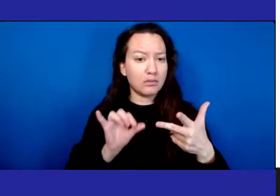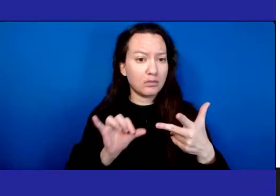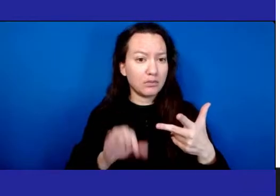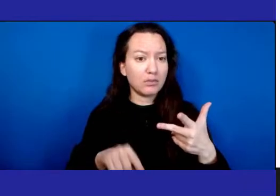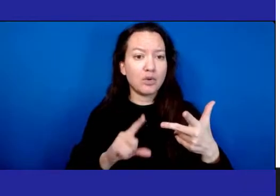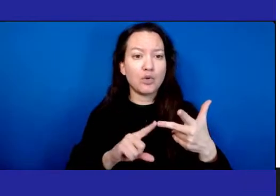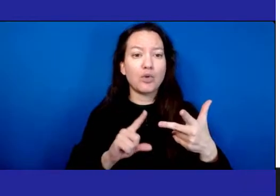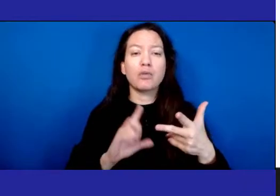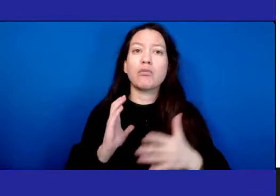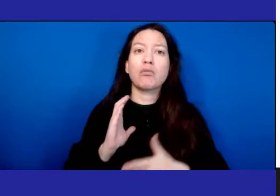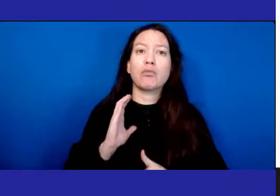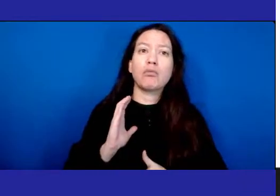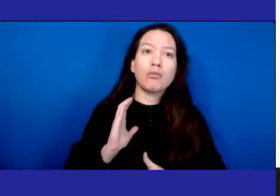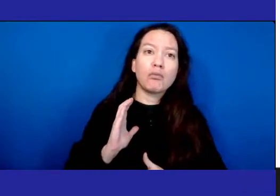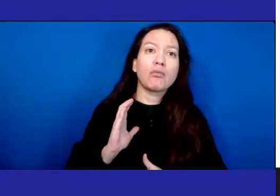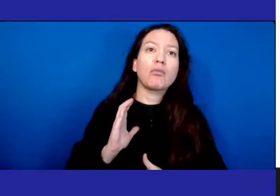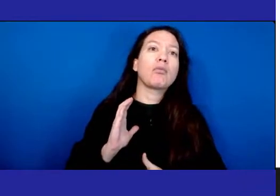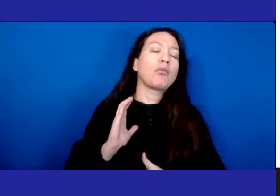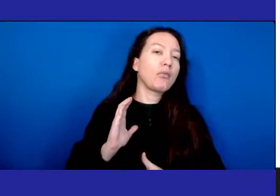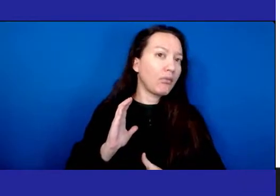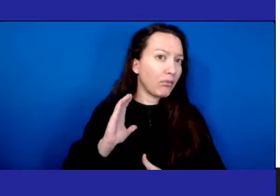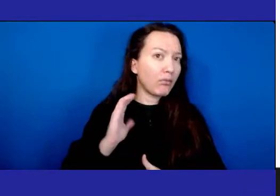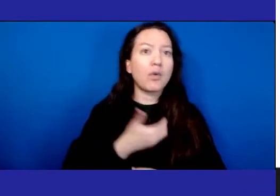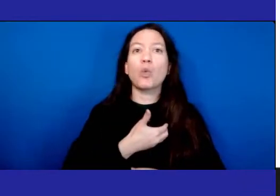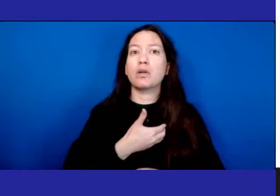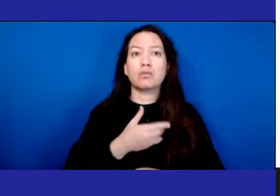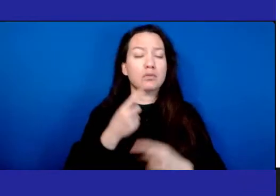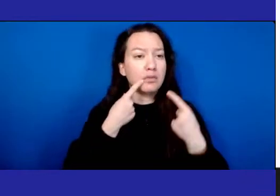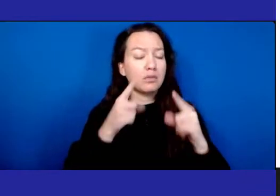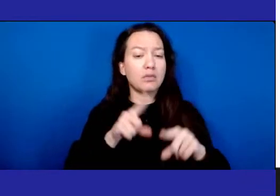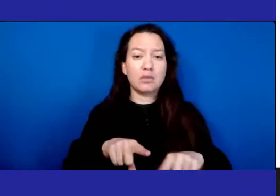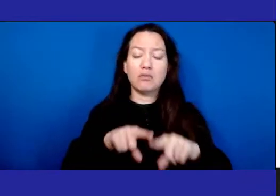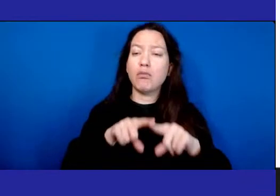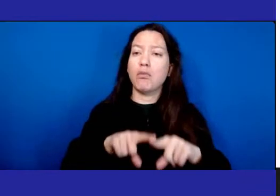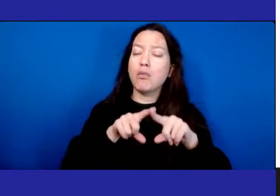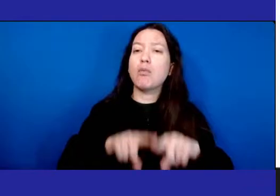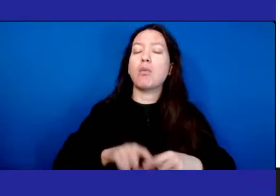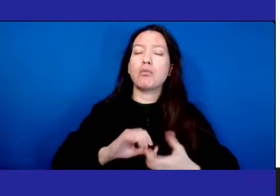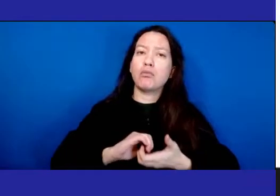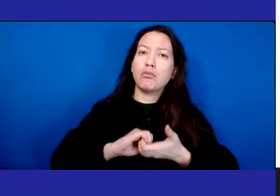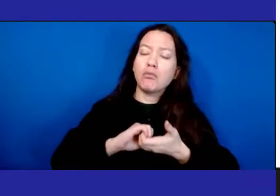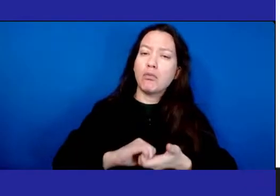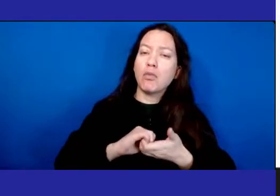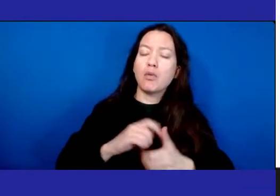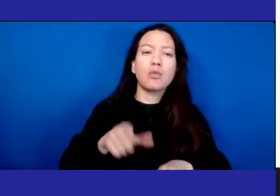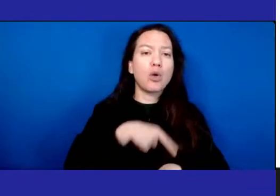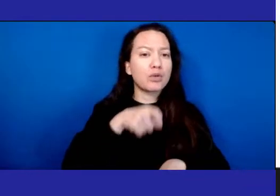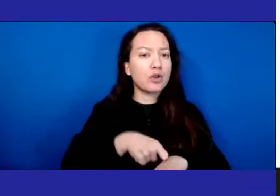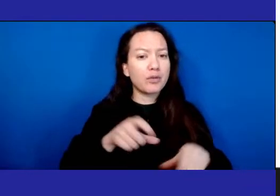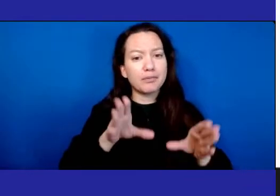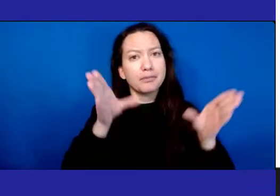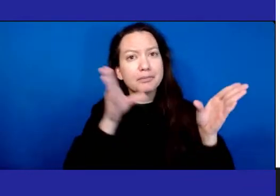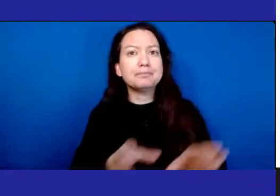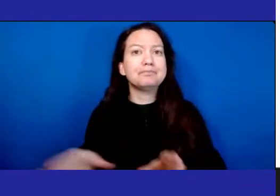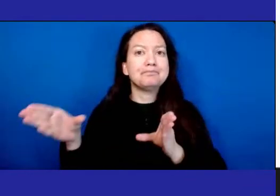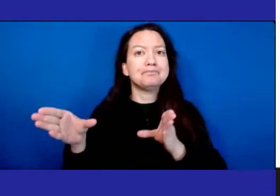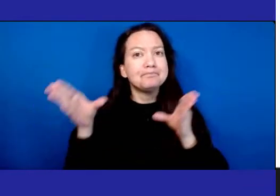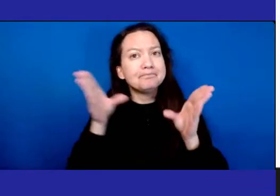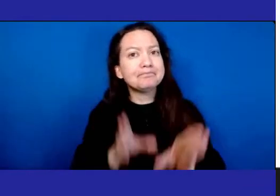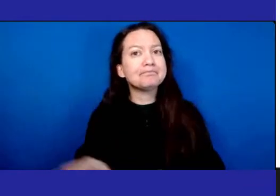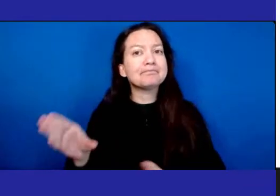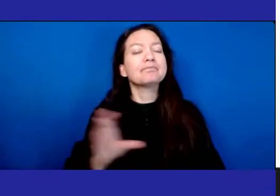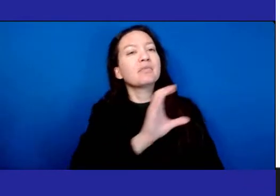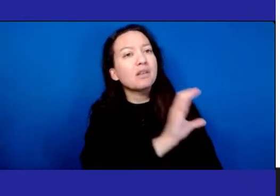our success actually depends on collaborative long-term planning across clinical,